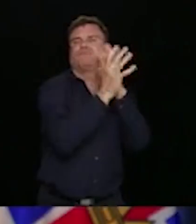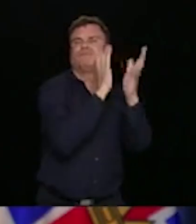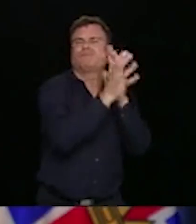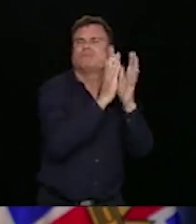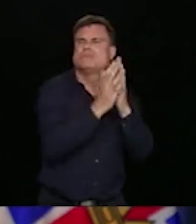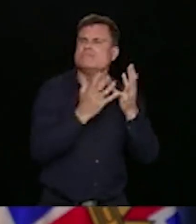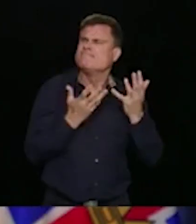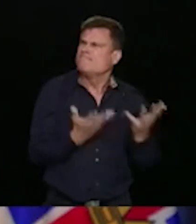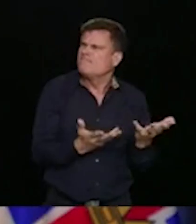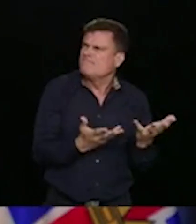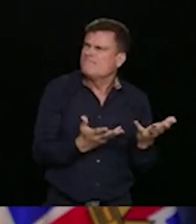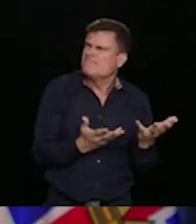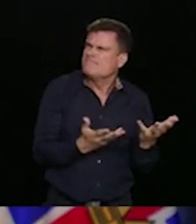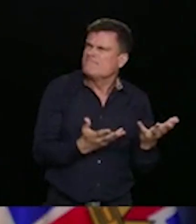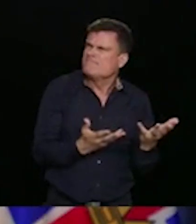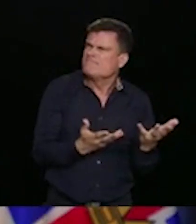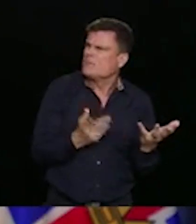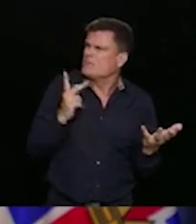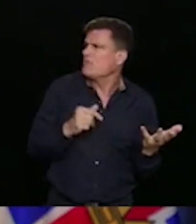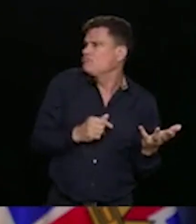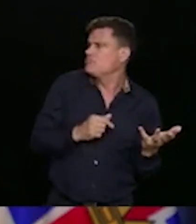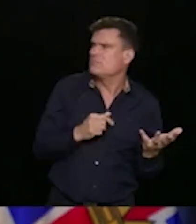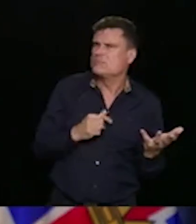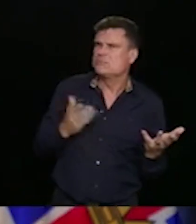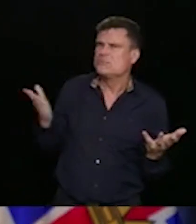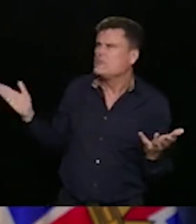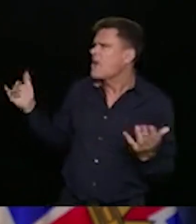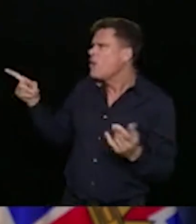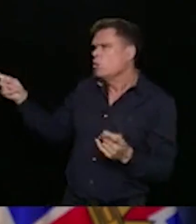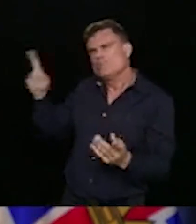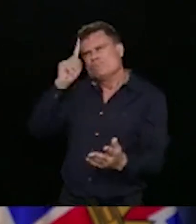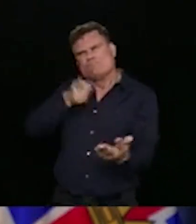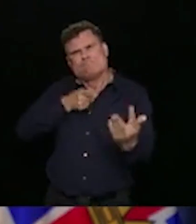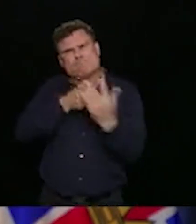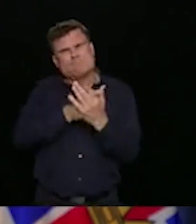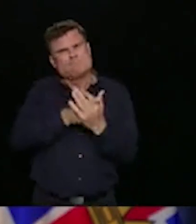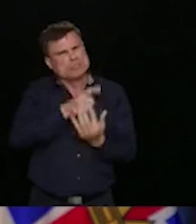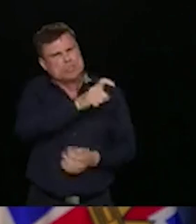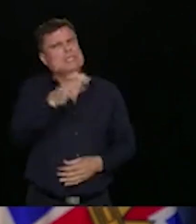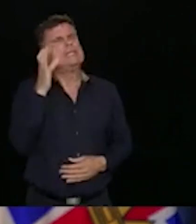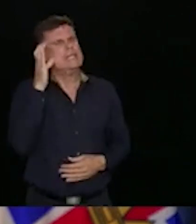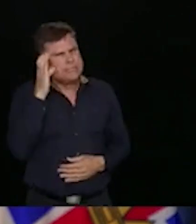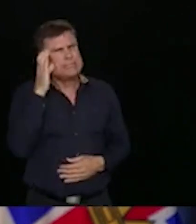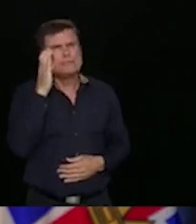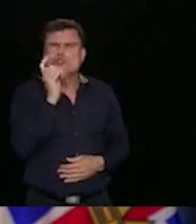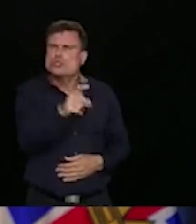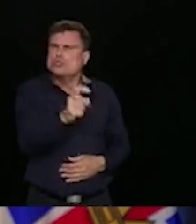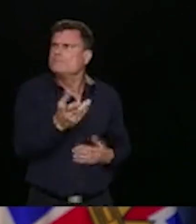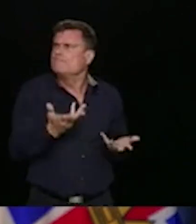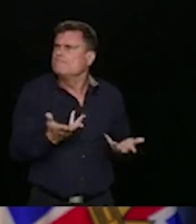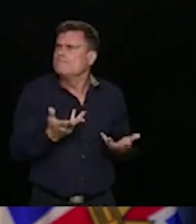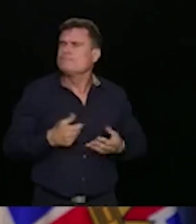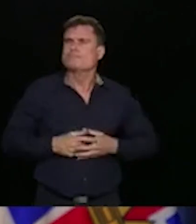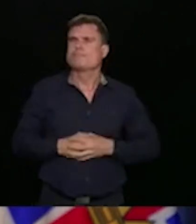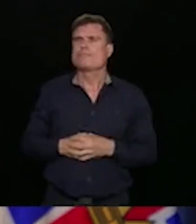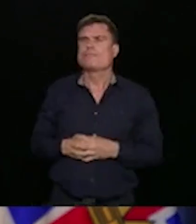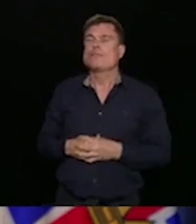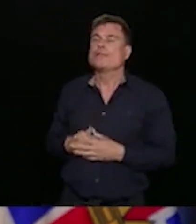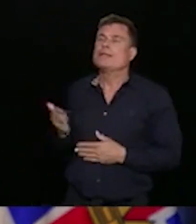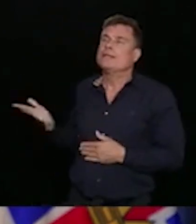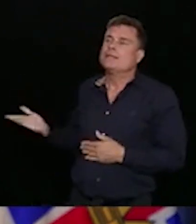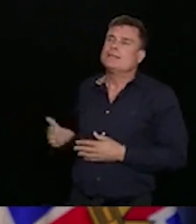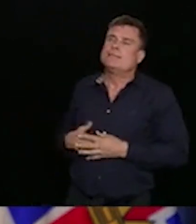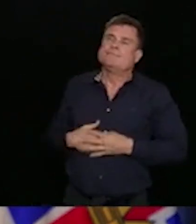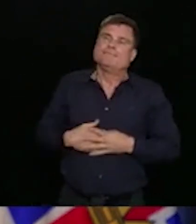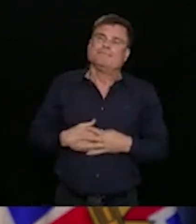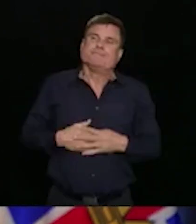We have always relied on people's best judgment and best sense. I think all of us felt a bit of relief as